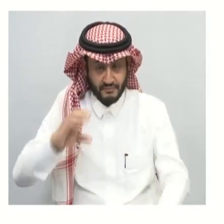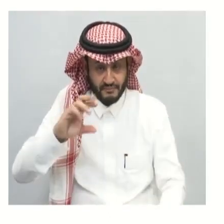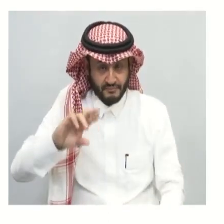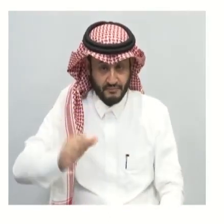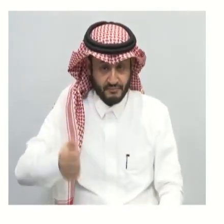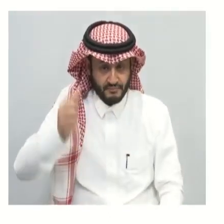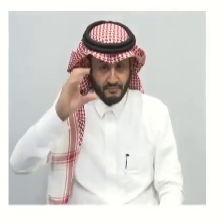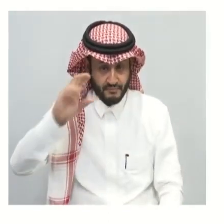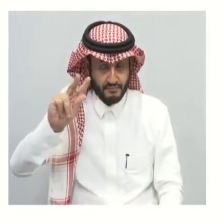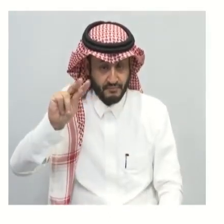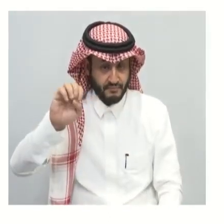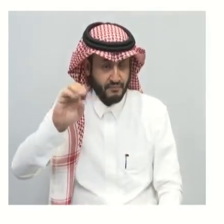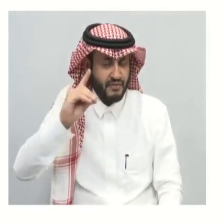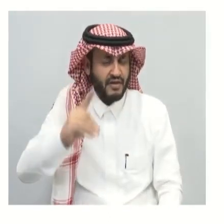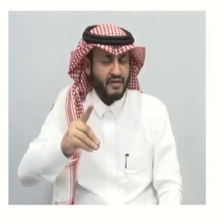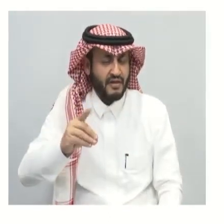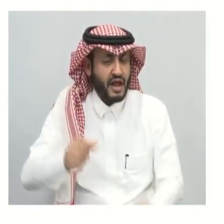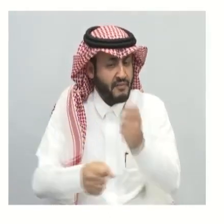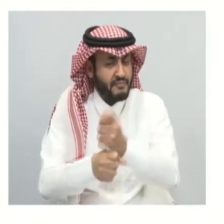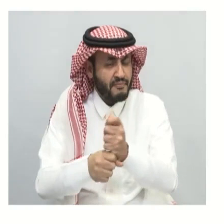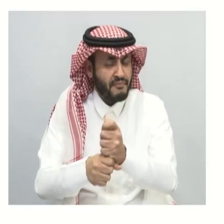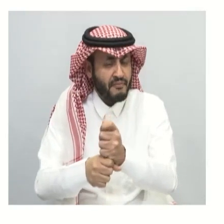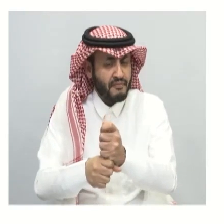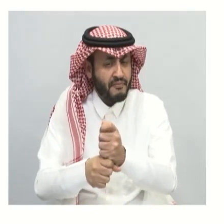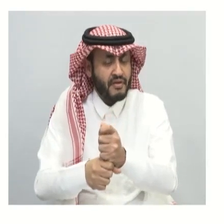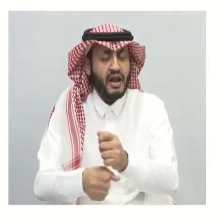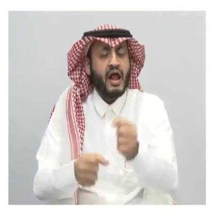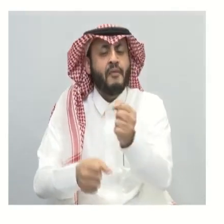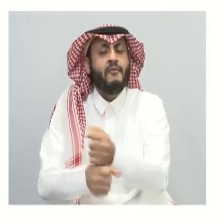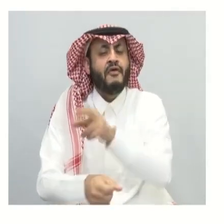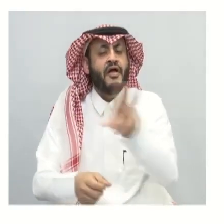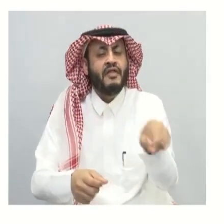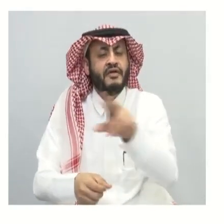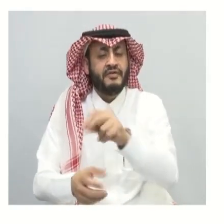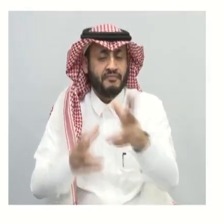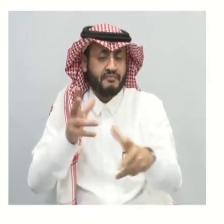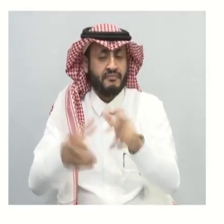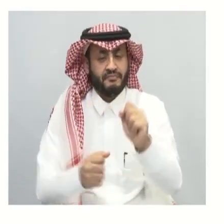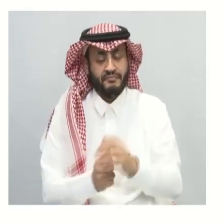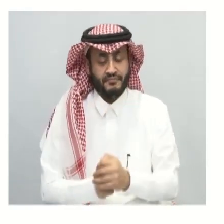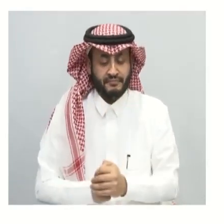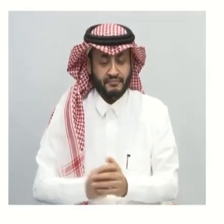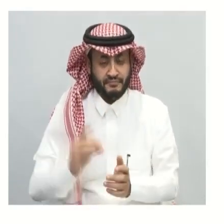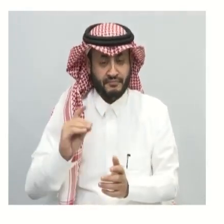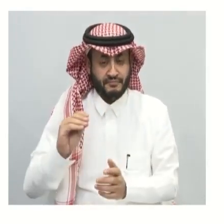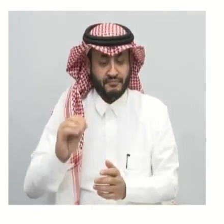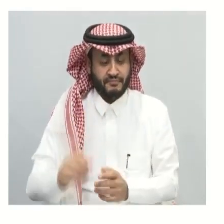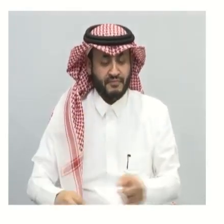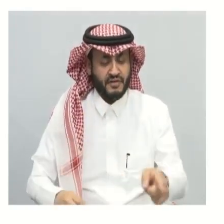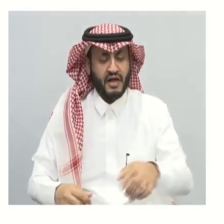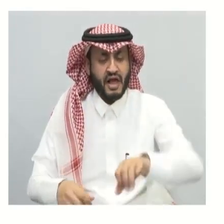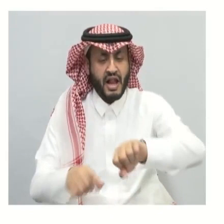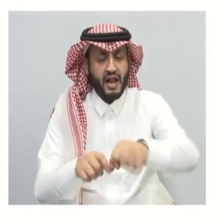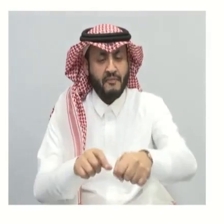is the past participle, however, it functions here as an adjective. What's wrong with the doorknob